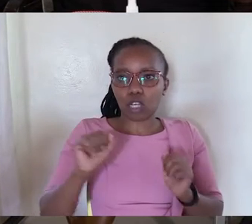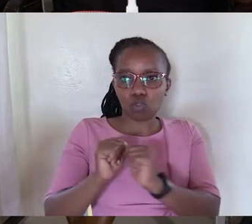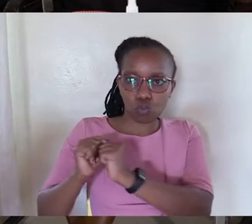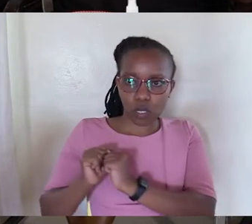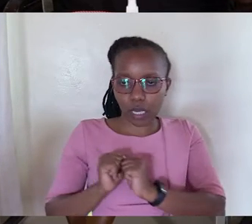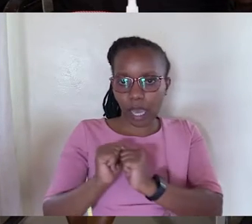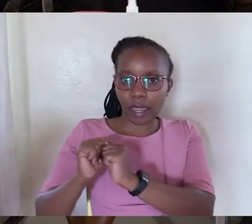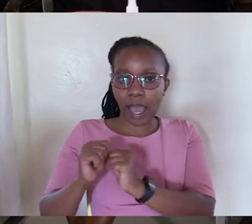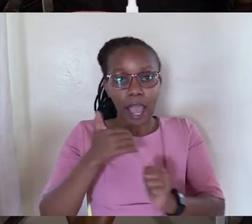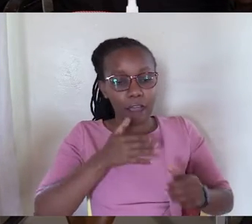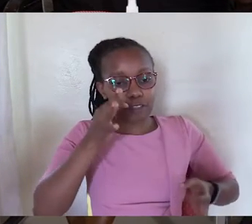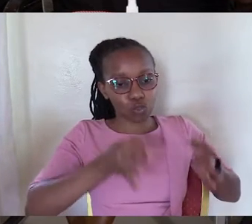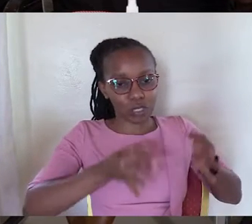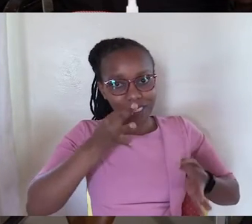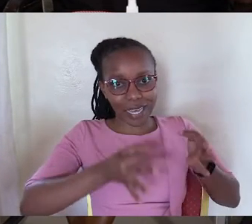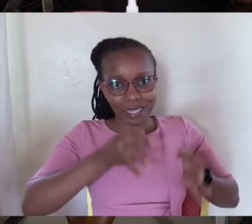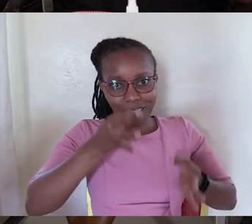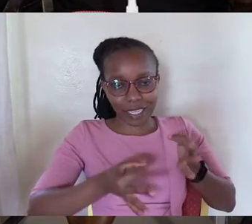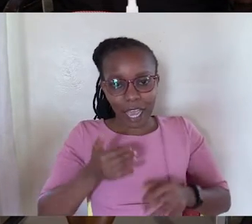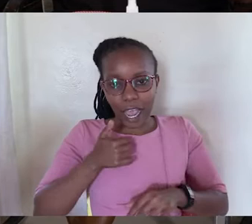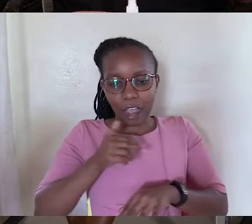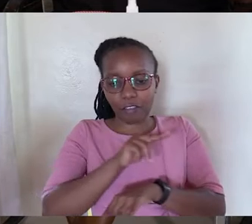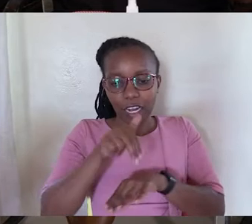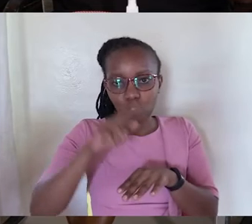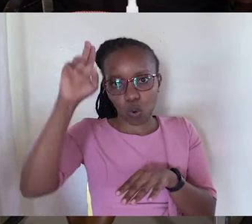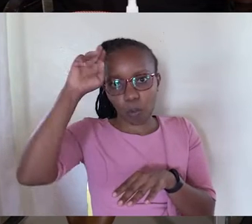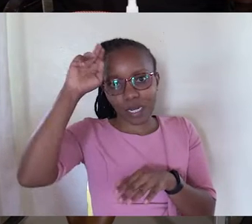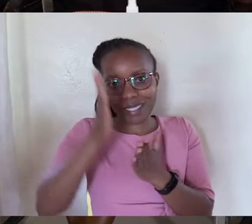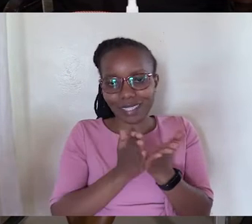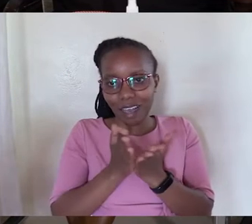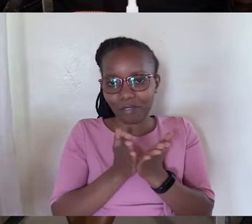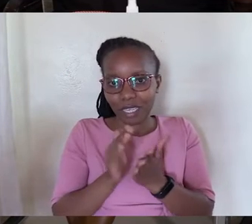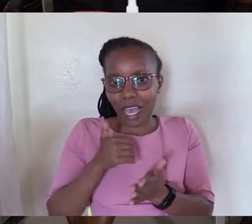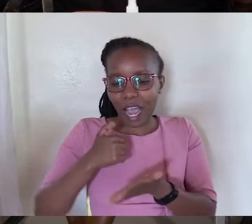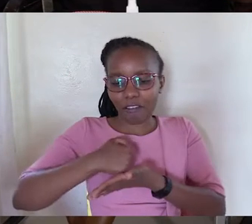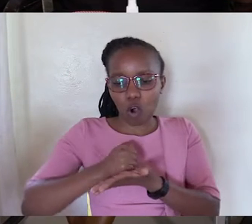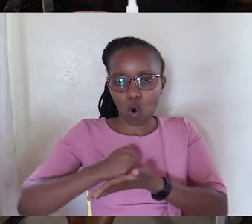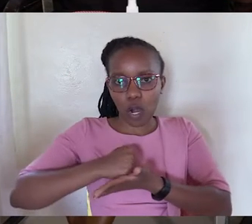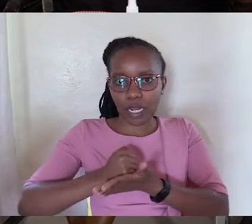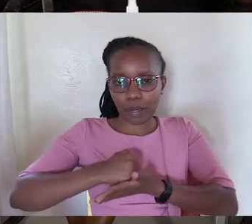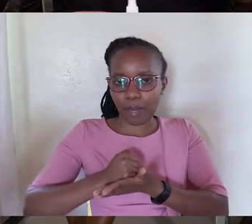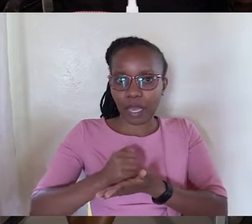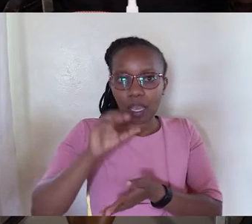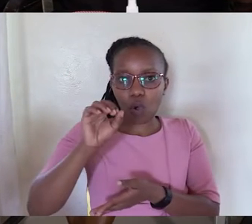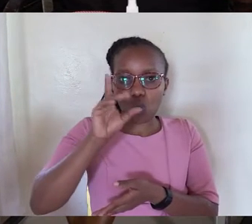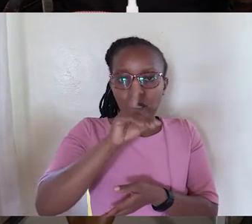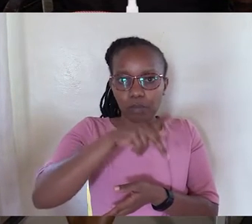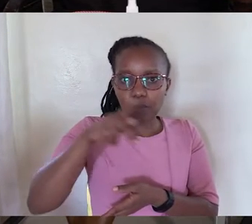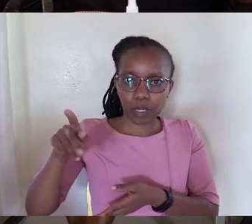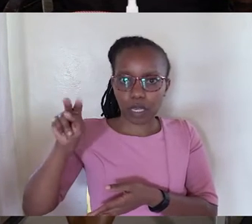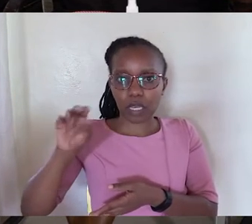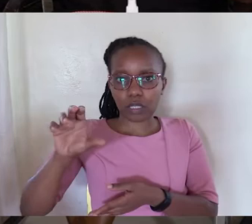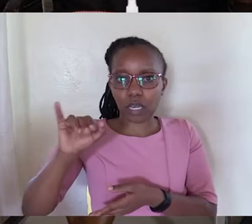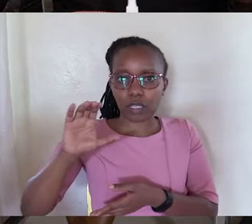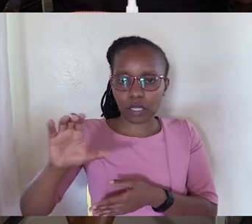where we have the judiciary with us, we have the National Police Service, we have the ODPP, we have the NCIC, and